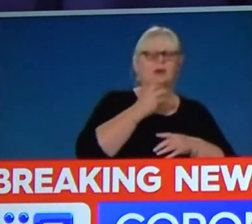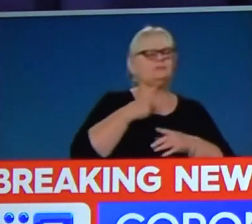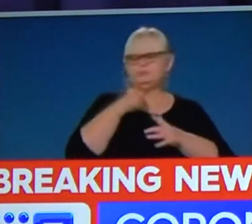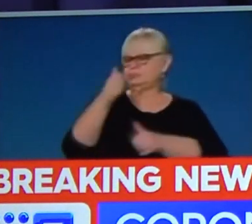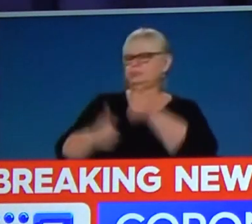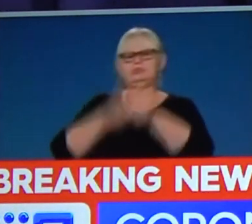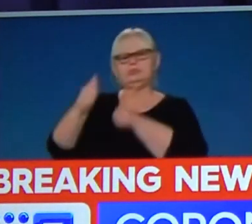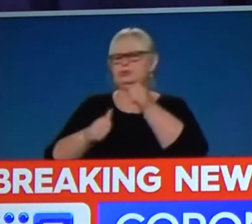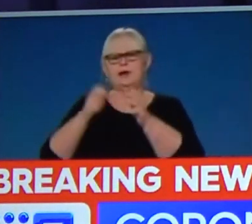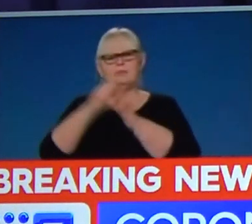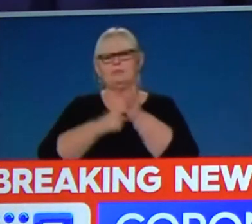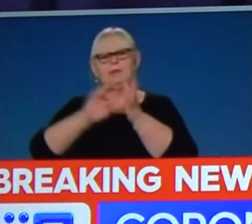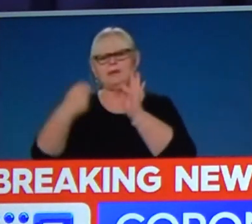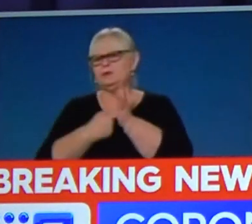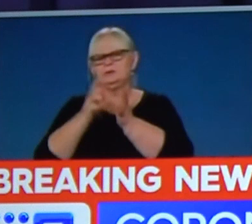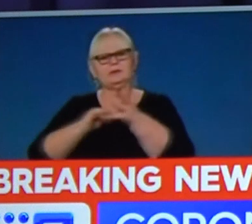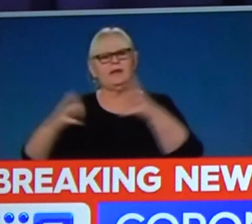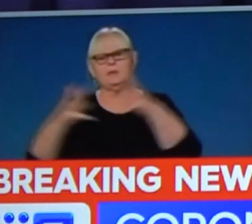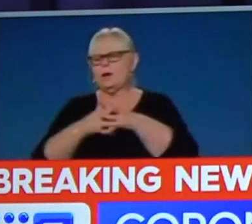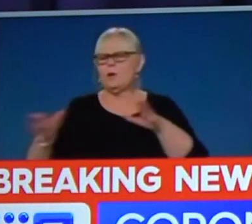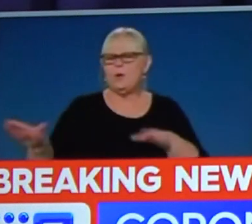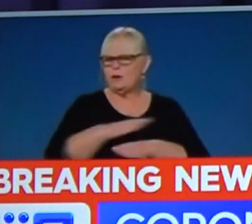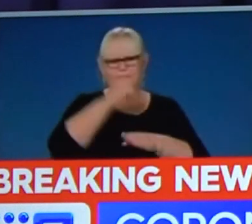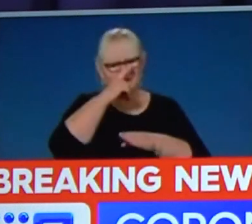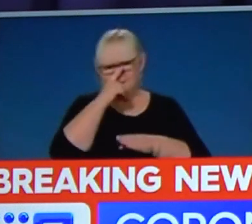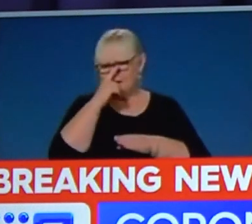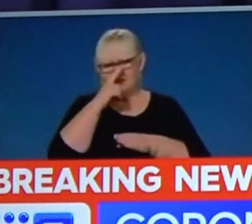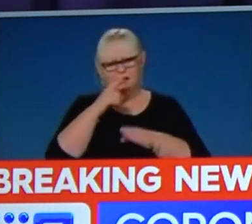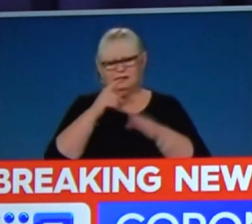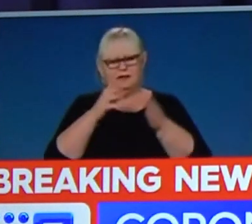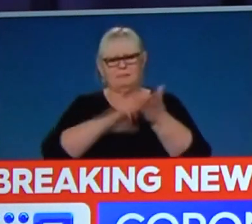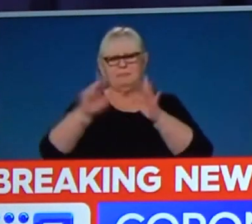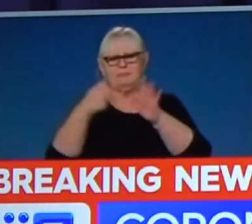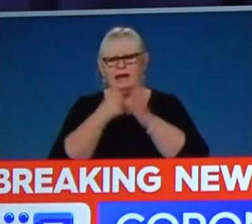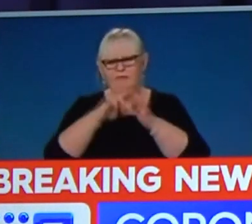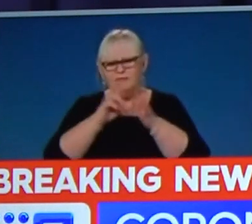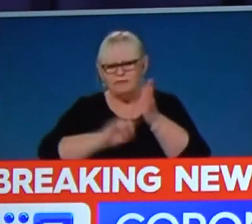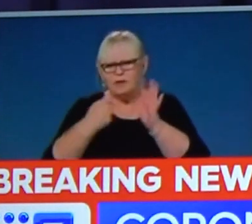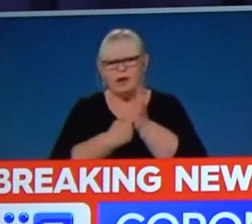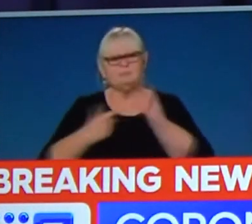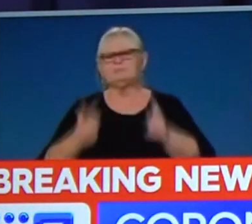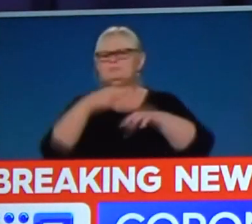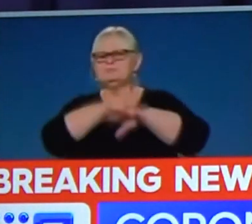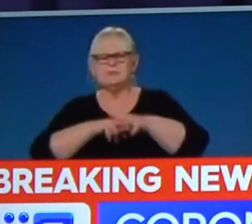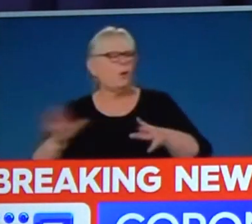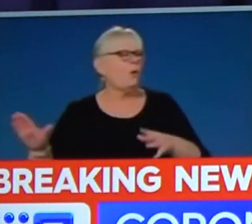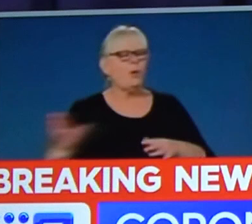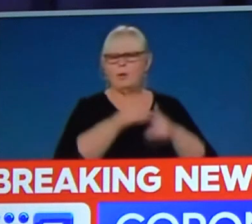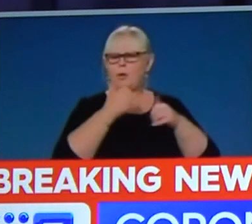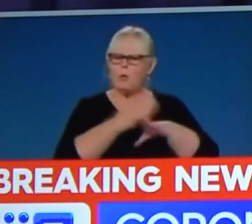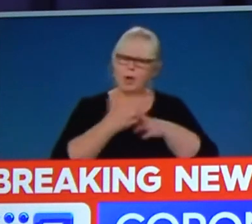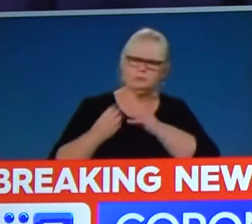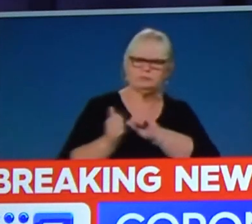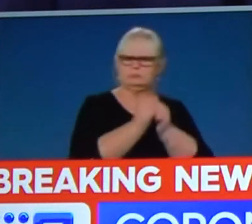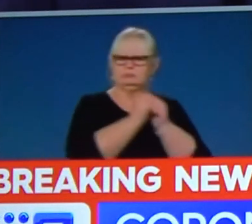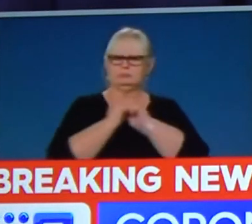Premier Berejiklian and everyone who has been involved, Commissioner Mick Fuller, the whole team in New South Wales, working so well with us today to ensure we can